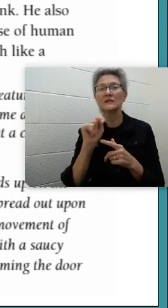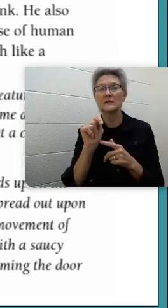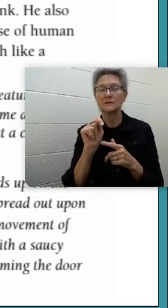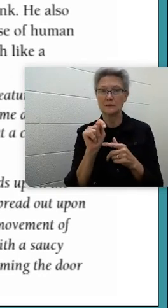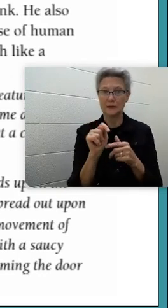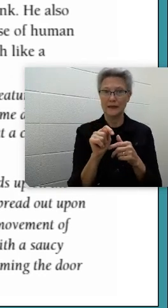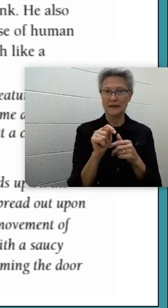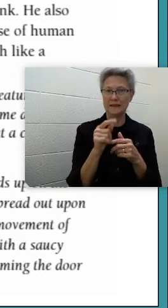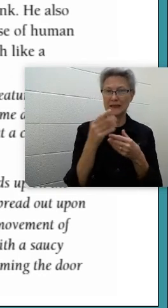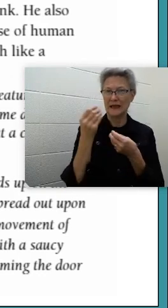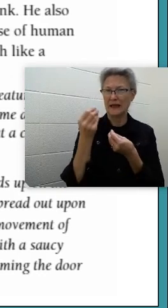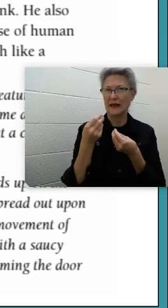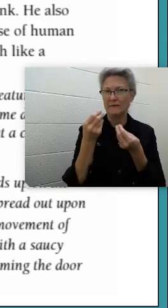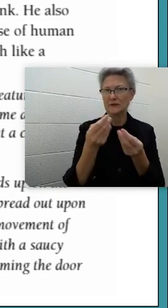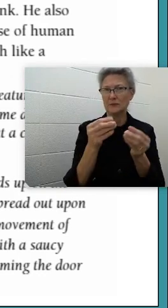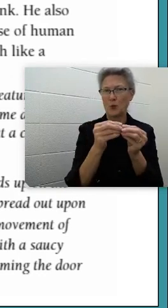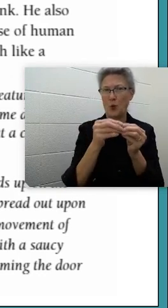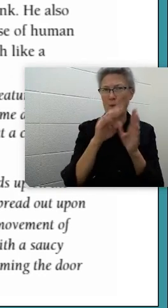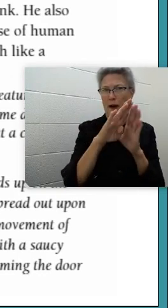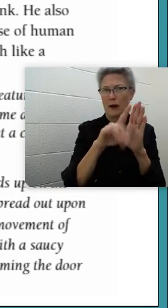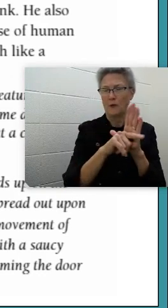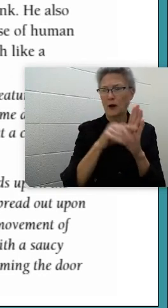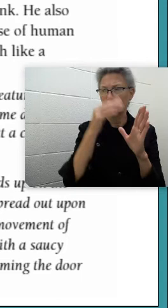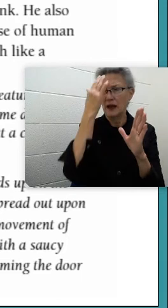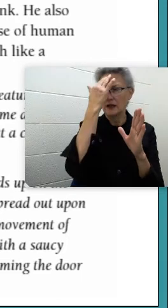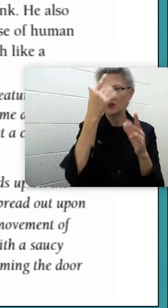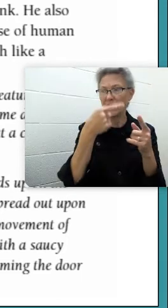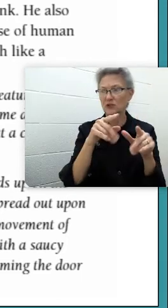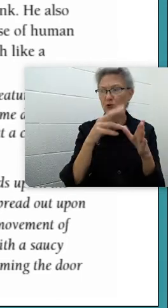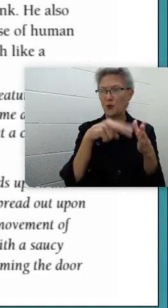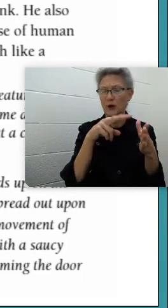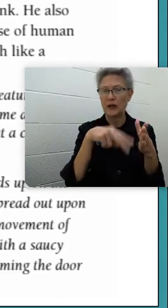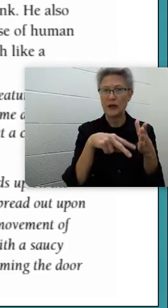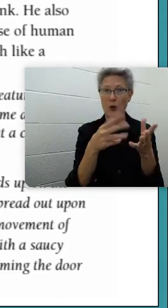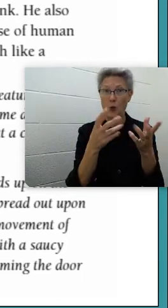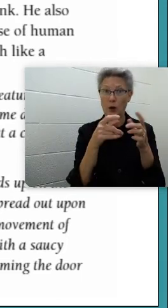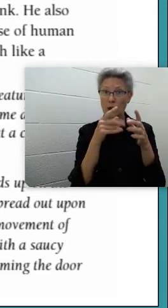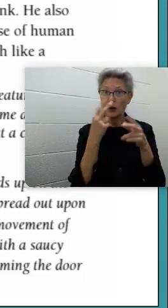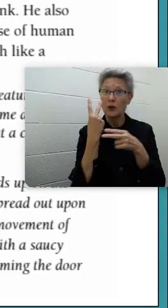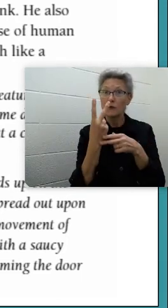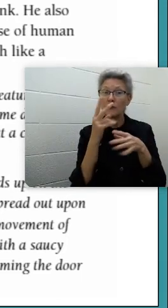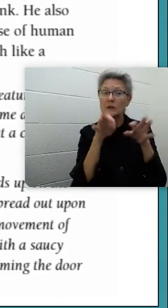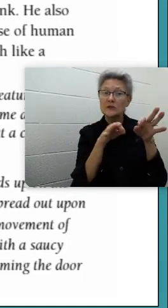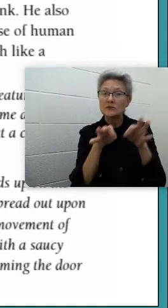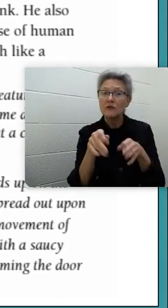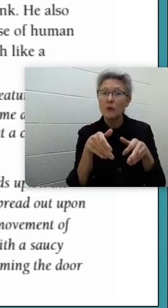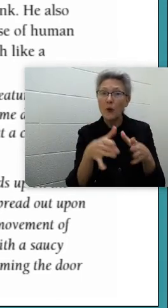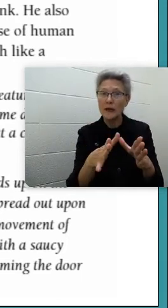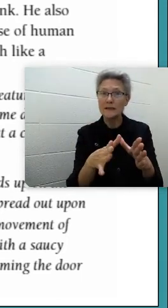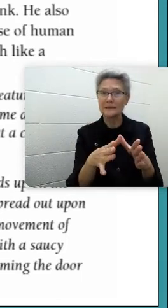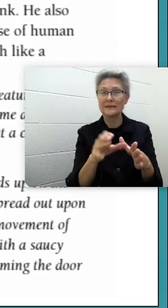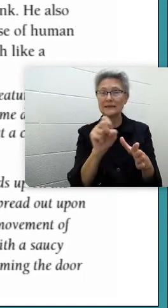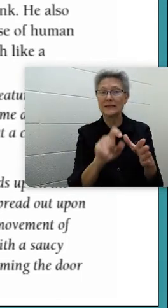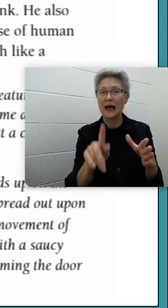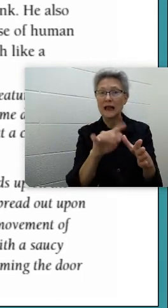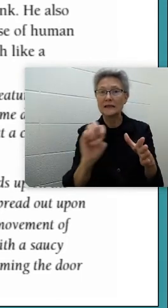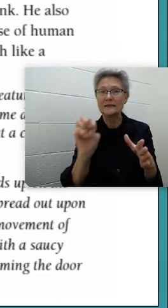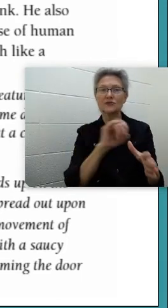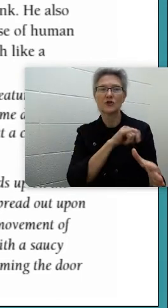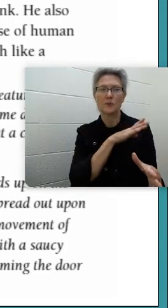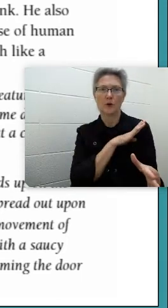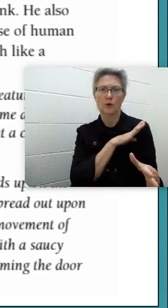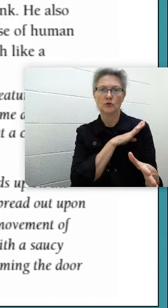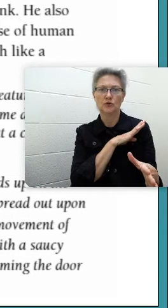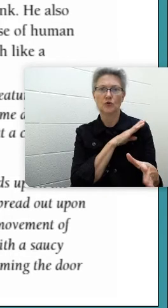knowledge. As we're reading The Chipmunk, we want to again look for those descriptive ways and styles that John Burroughs